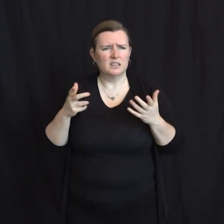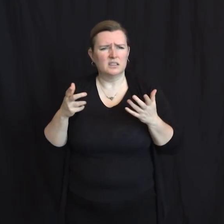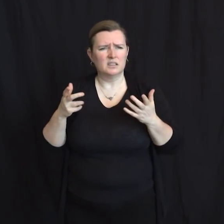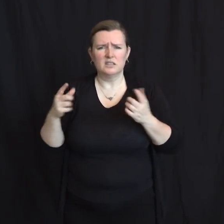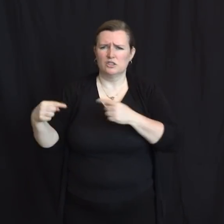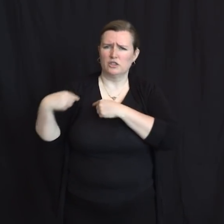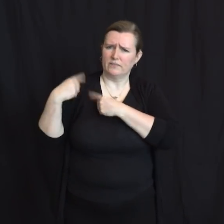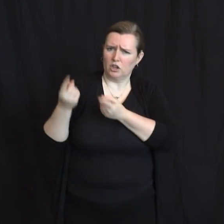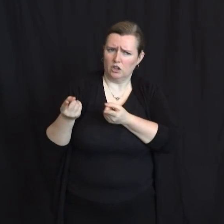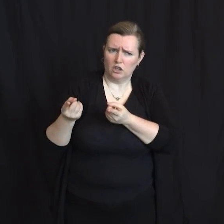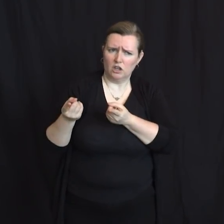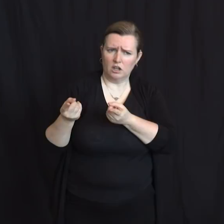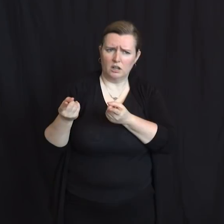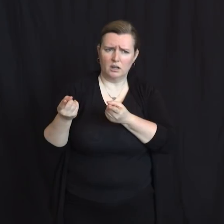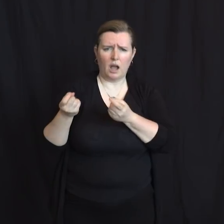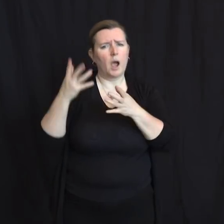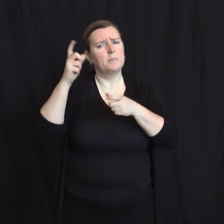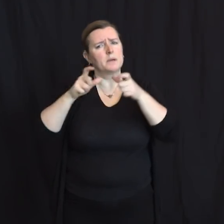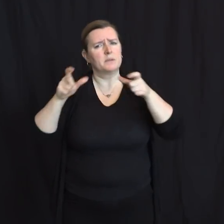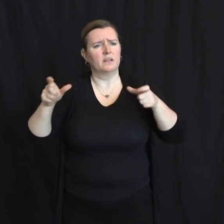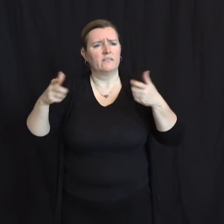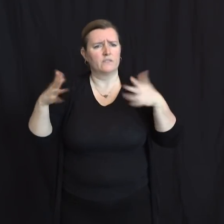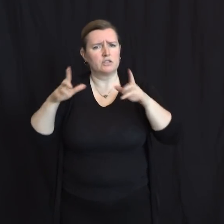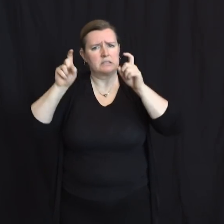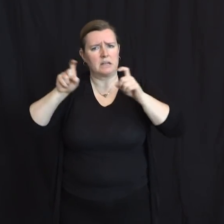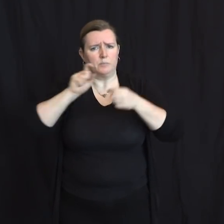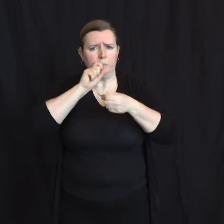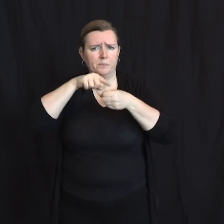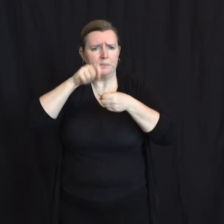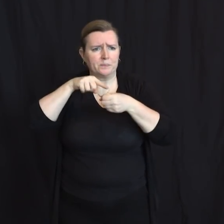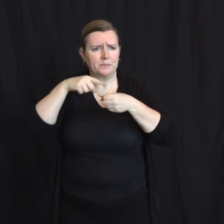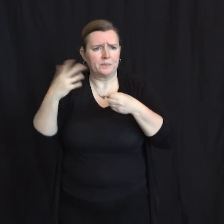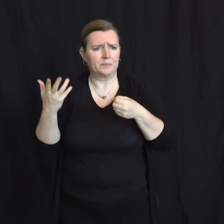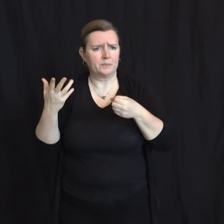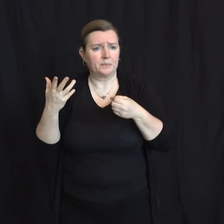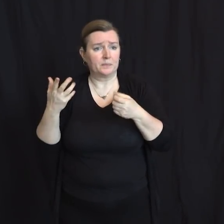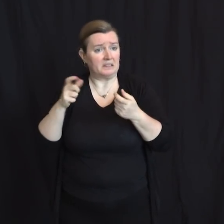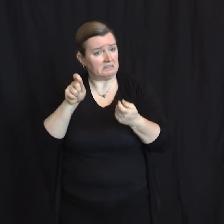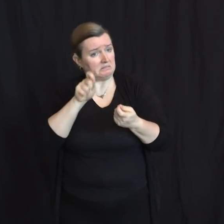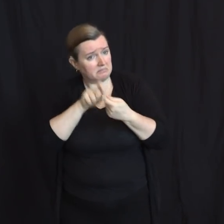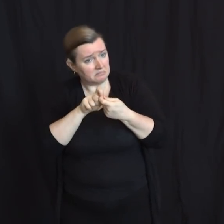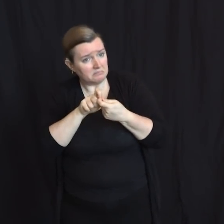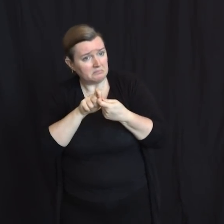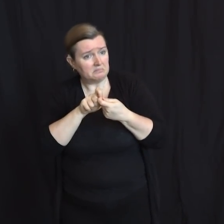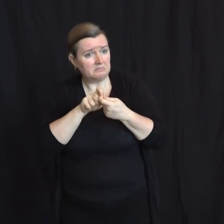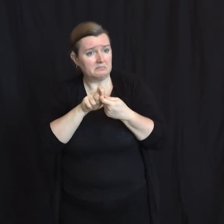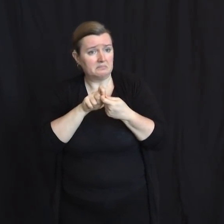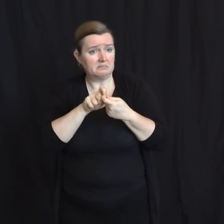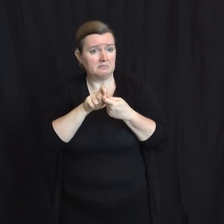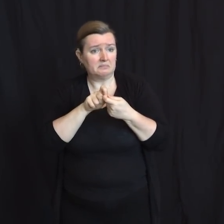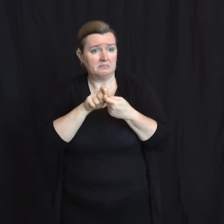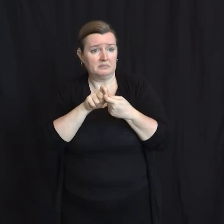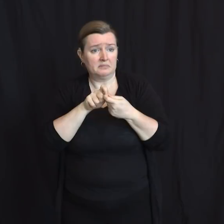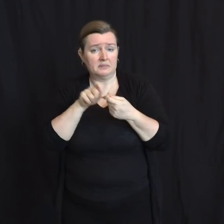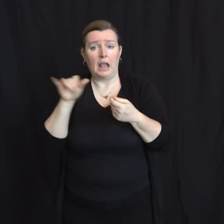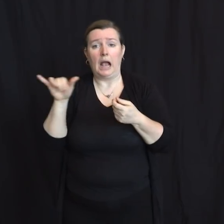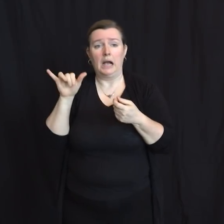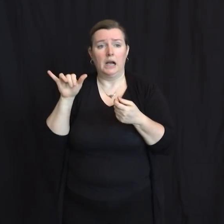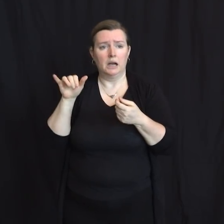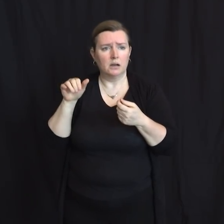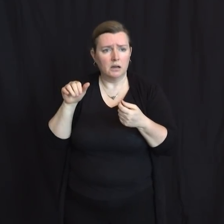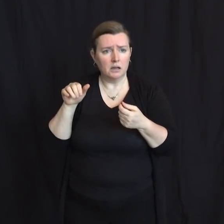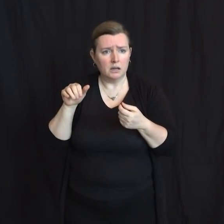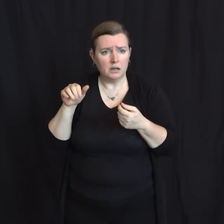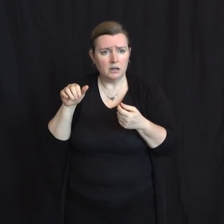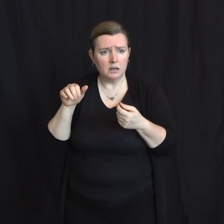far? And can you speak to the accuracy of the saliva tests that we know of? And who is deciding who